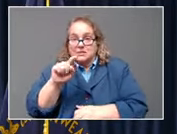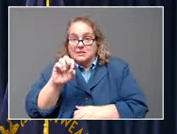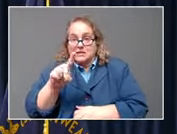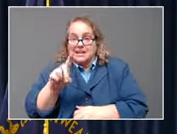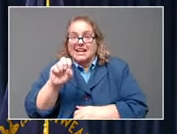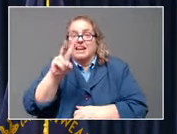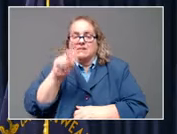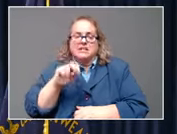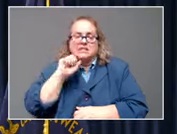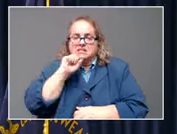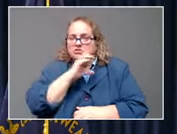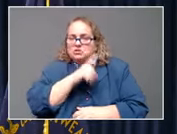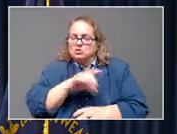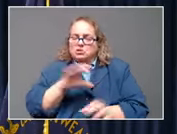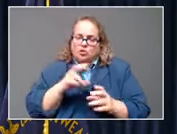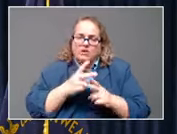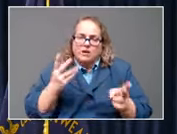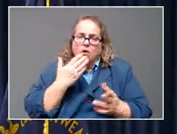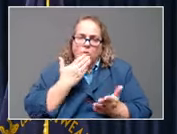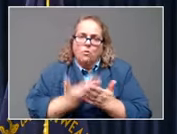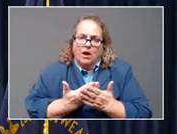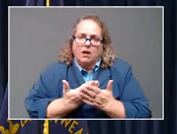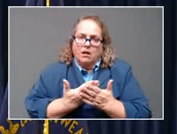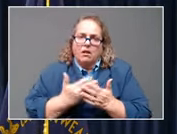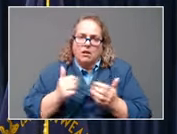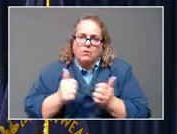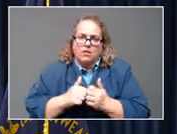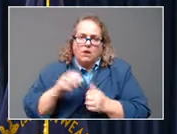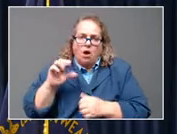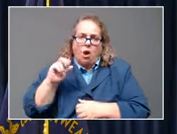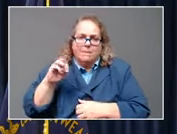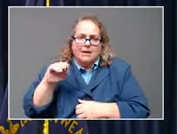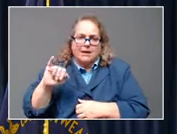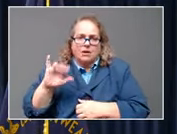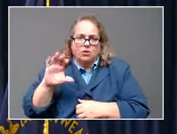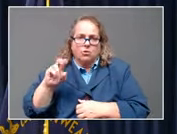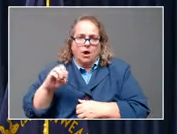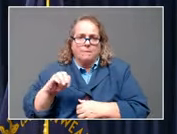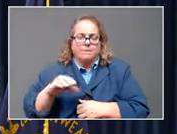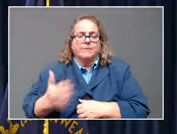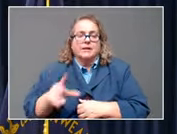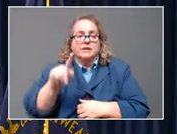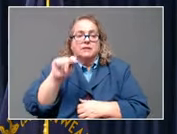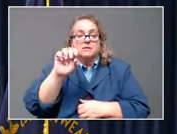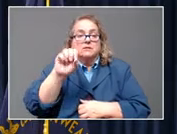pretty well against Omicron. Tom Latek, Kentucky Today.